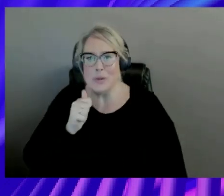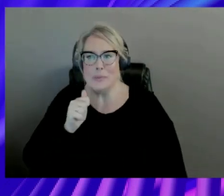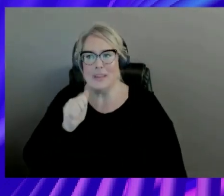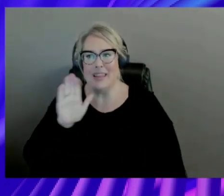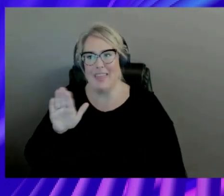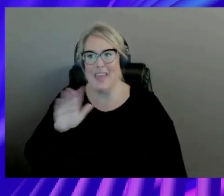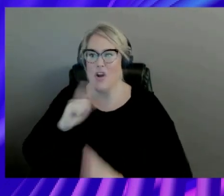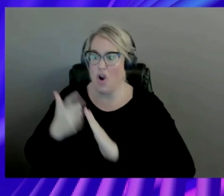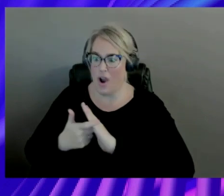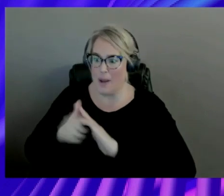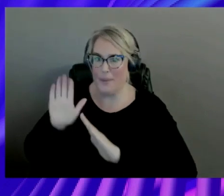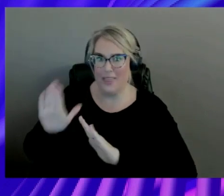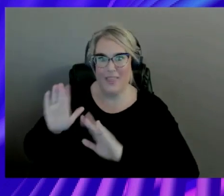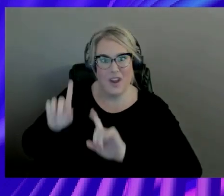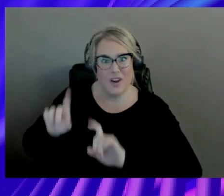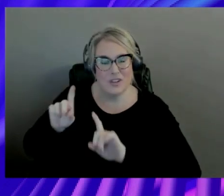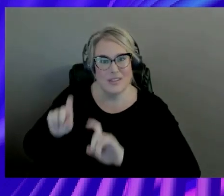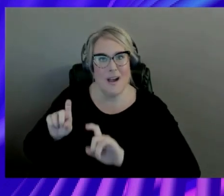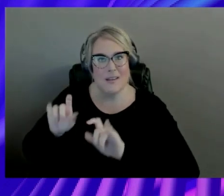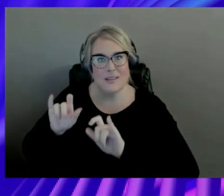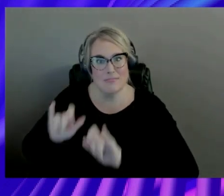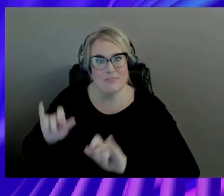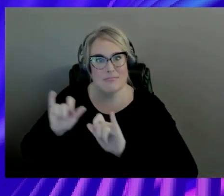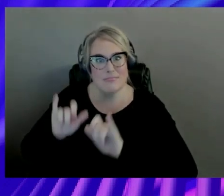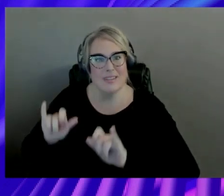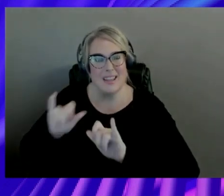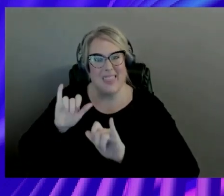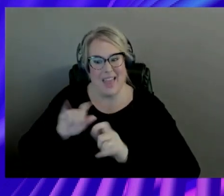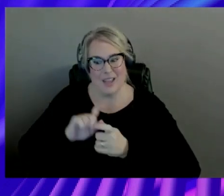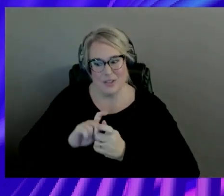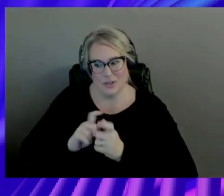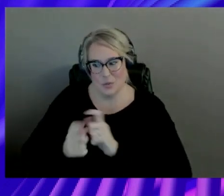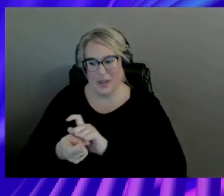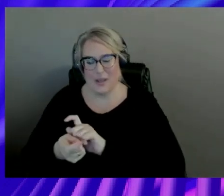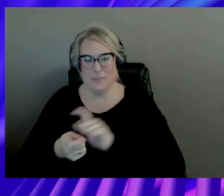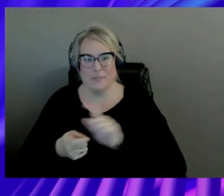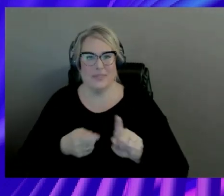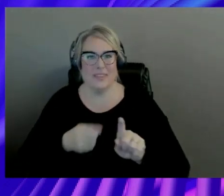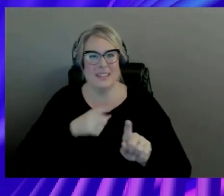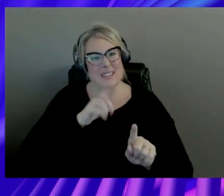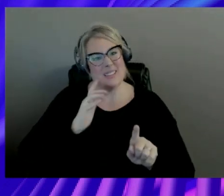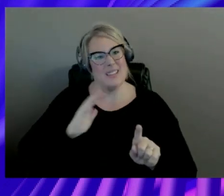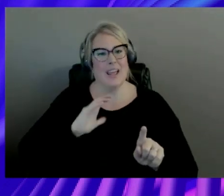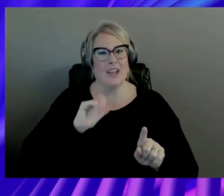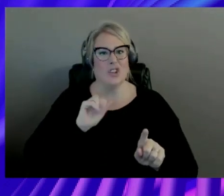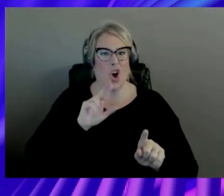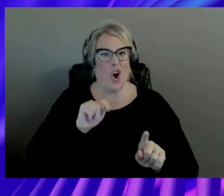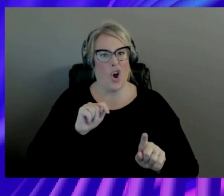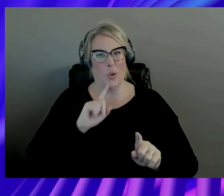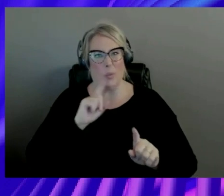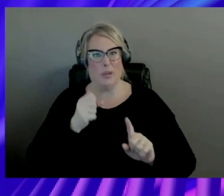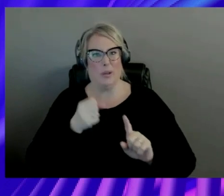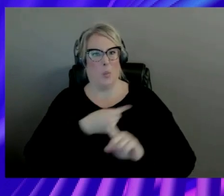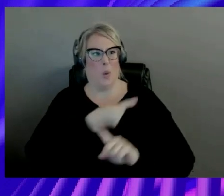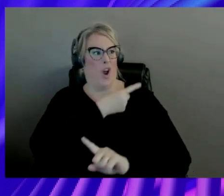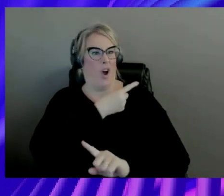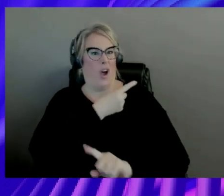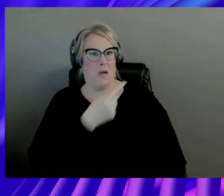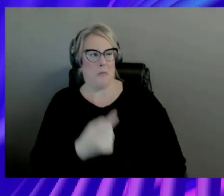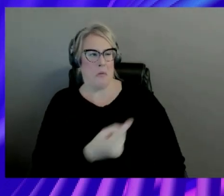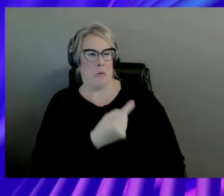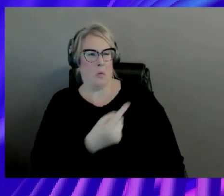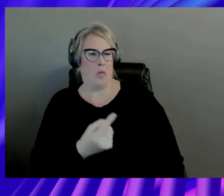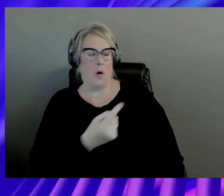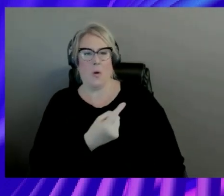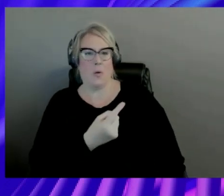is starting to transform from being more art than science, which is what we've traditionally seen and idolized hackers